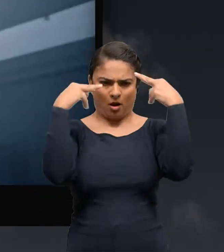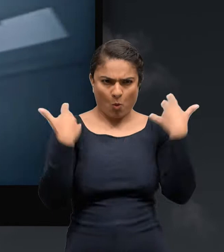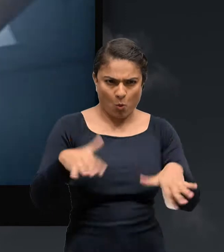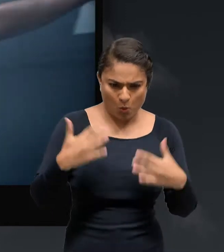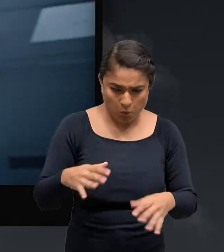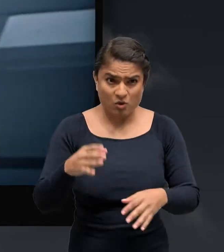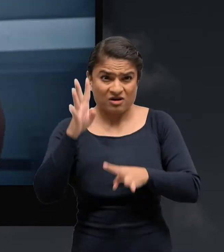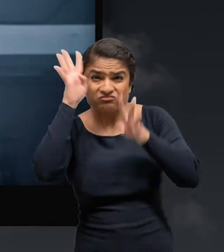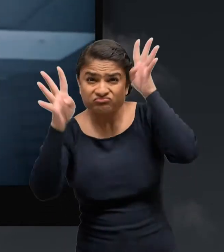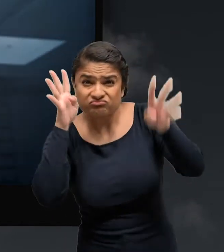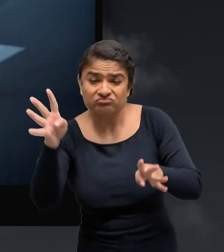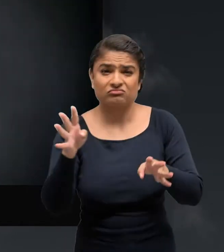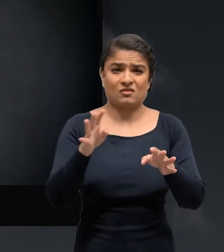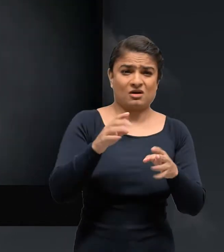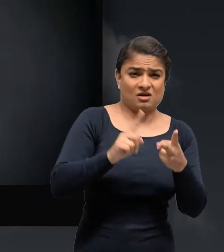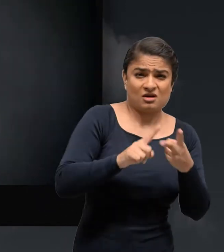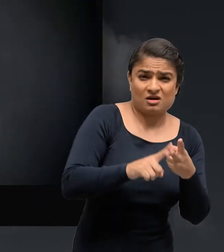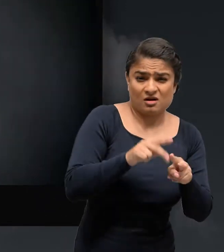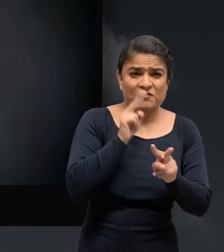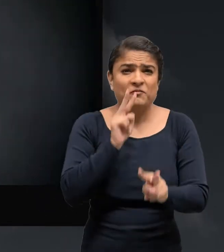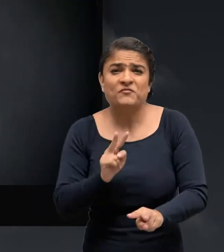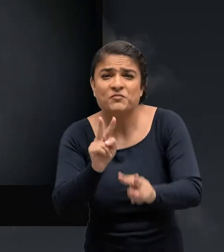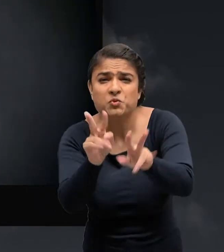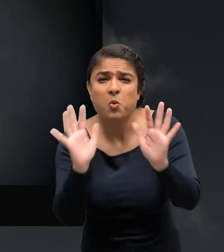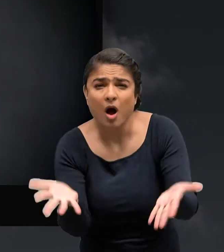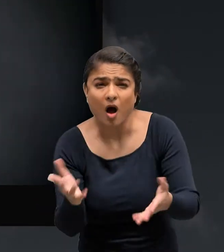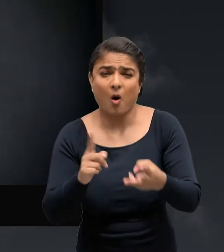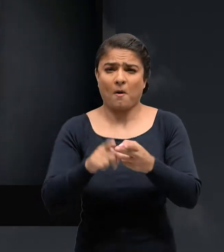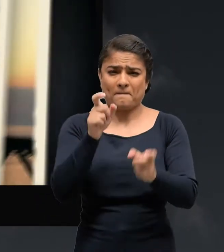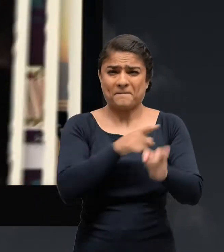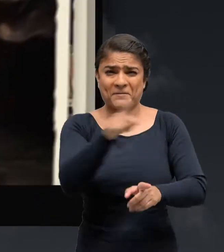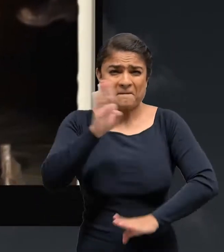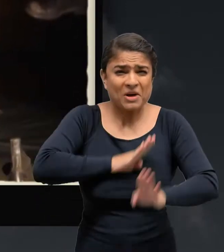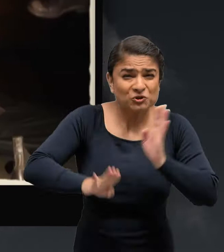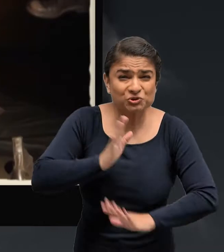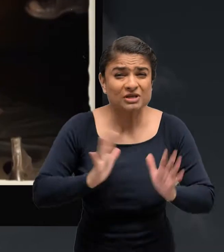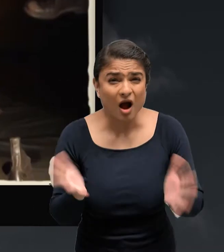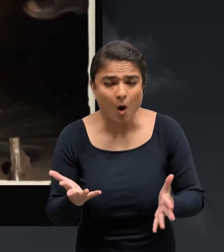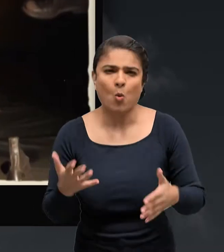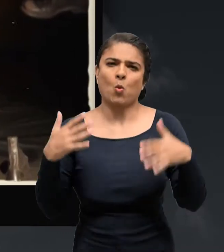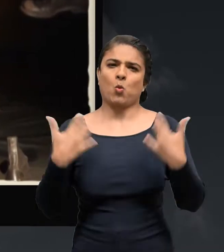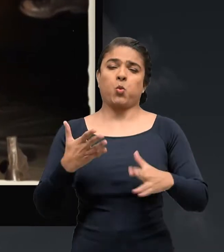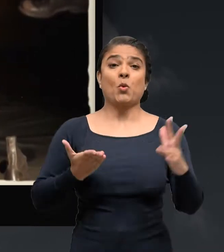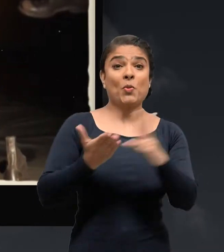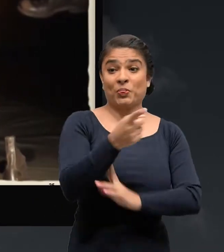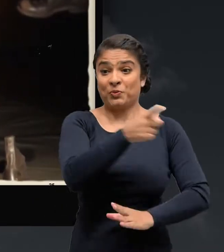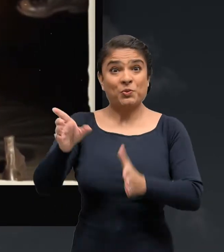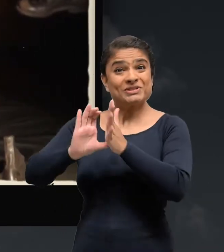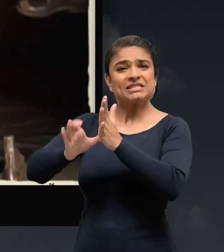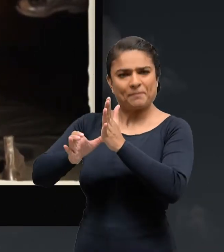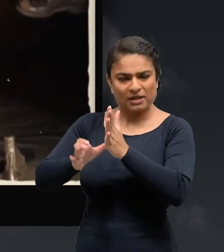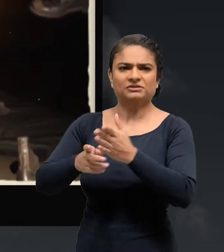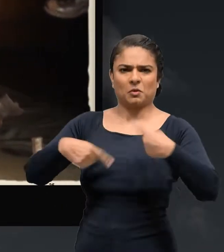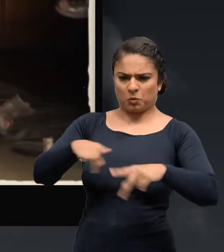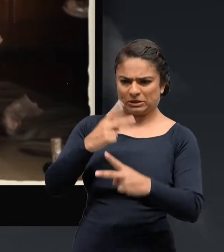reflected, challenged, observed, and revered. For persons with disabilities, art is a means to make